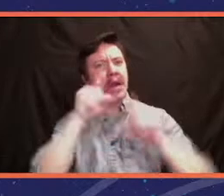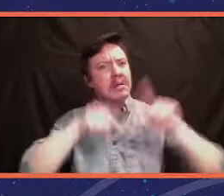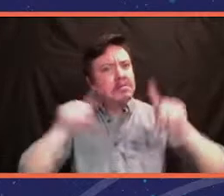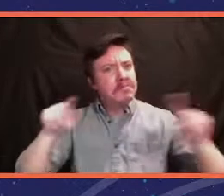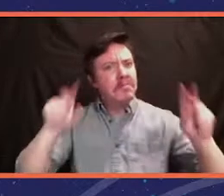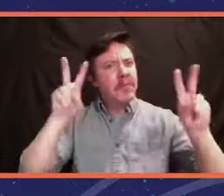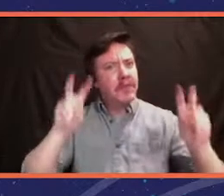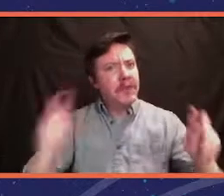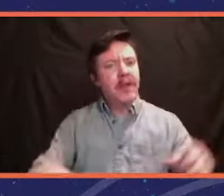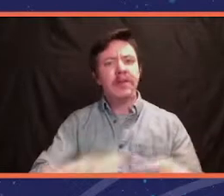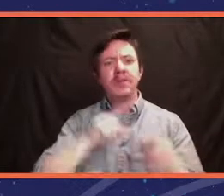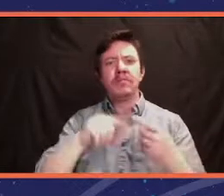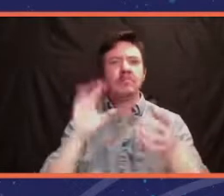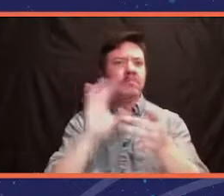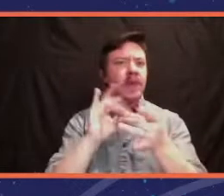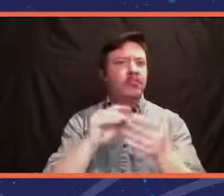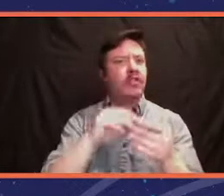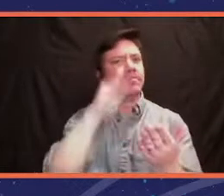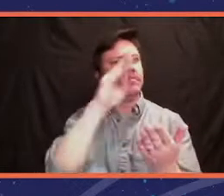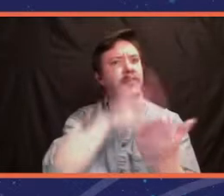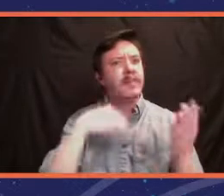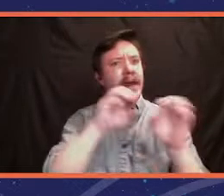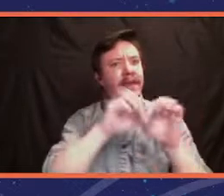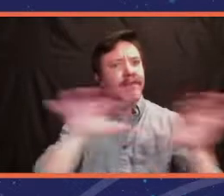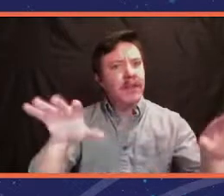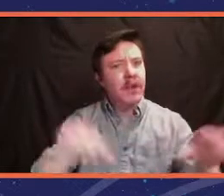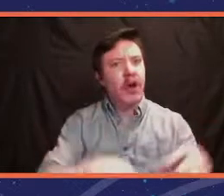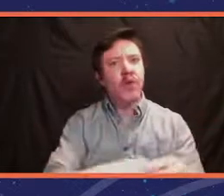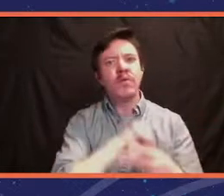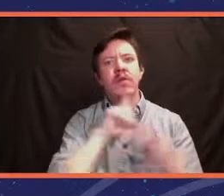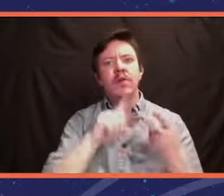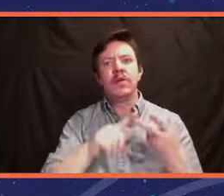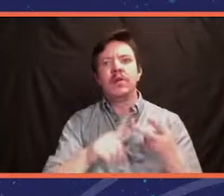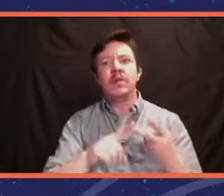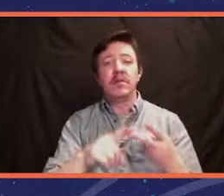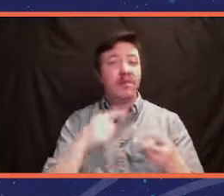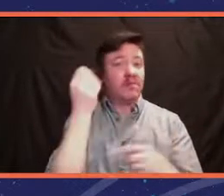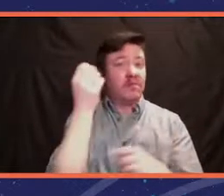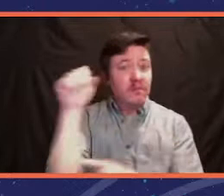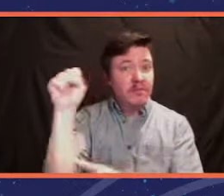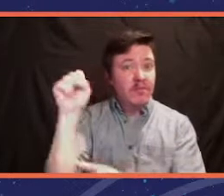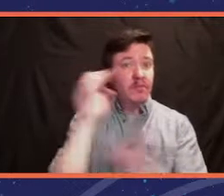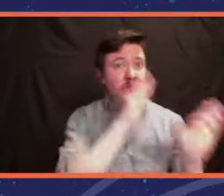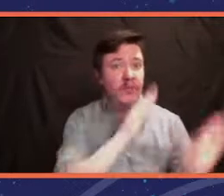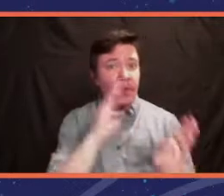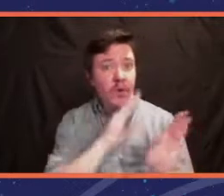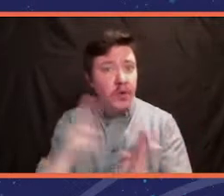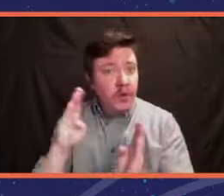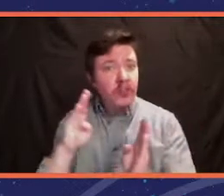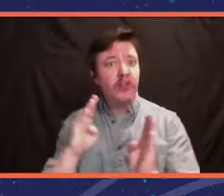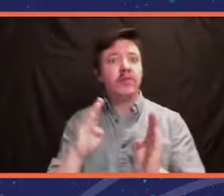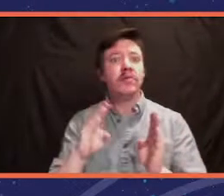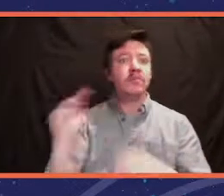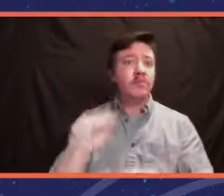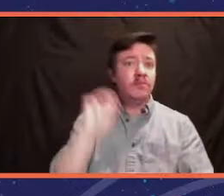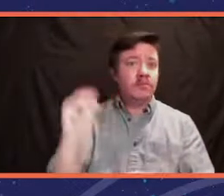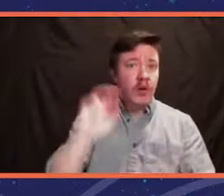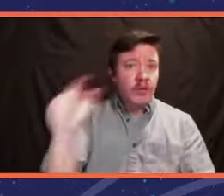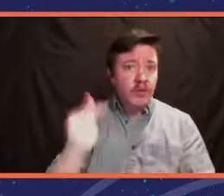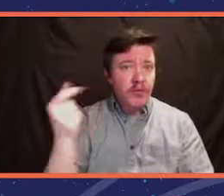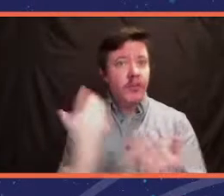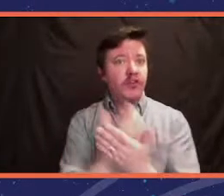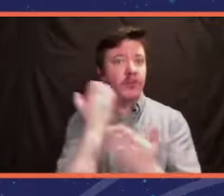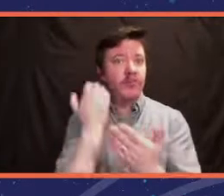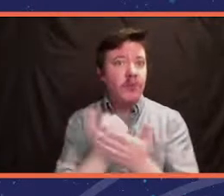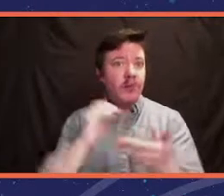manifesto. These are things that a lot of these three amazing organizations, Climate Justice Alliance, Movement Generation, New Economy Coalition, always push out